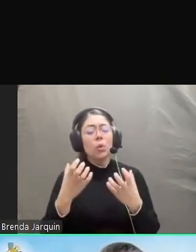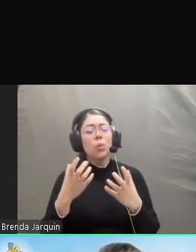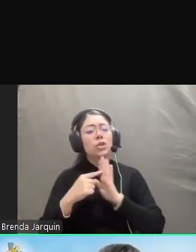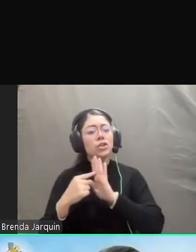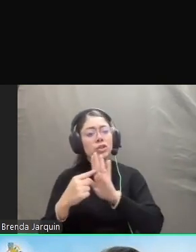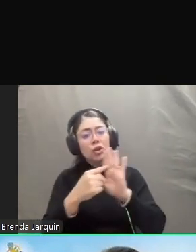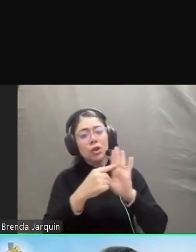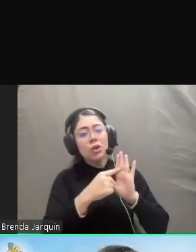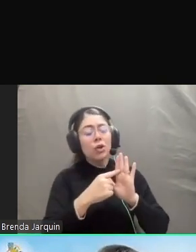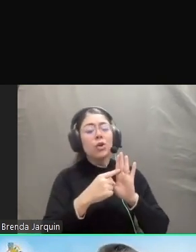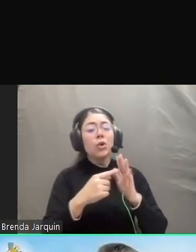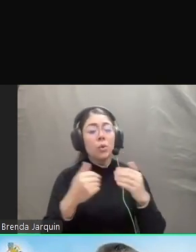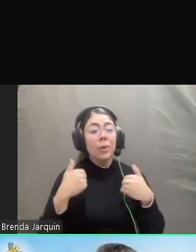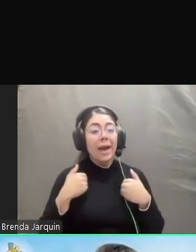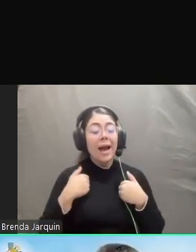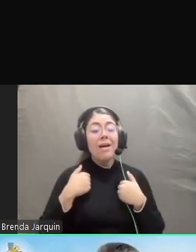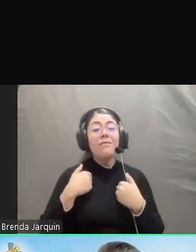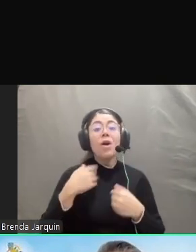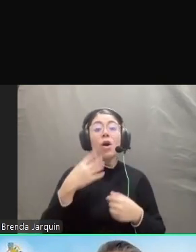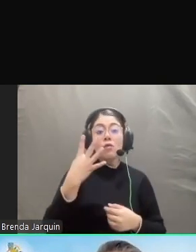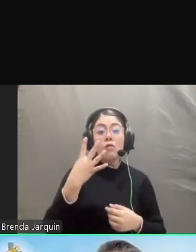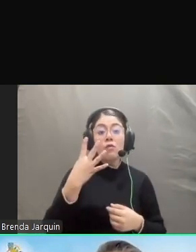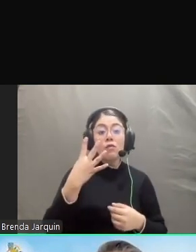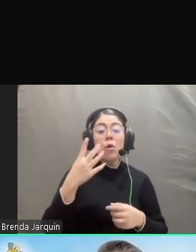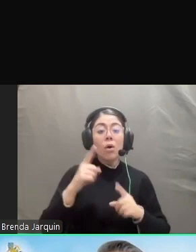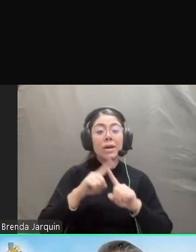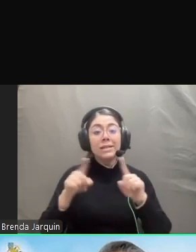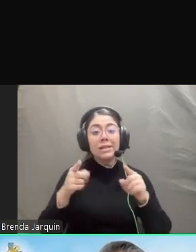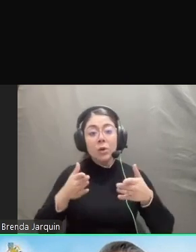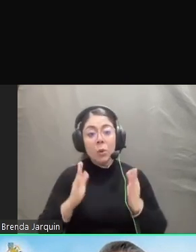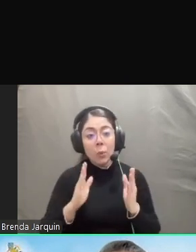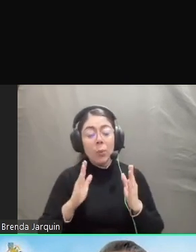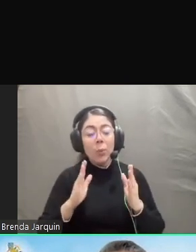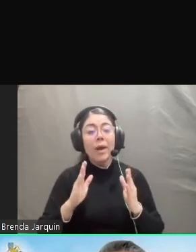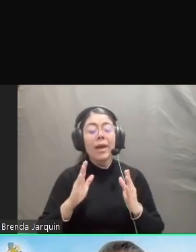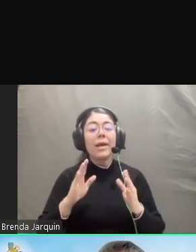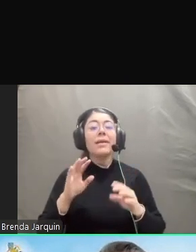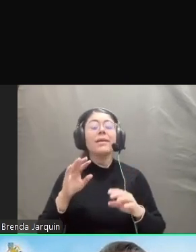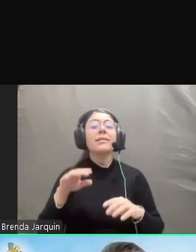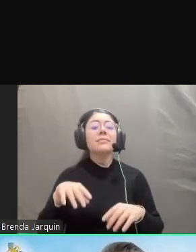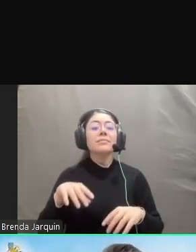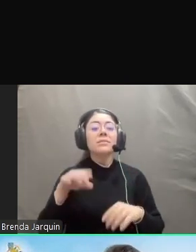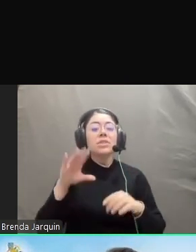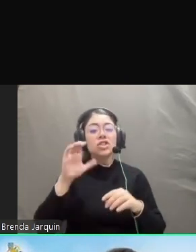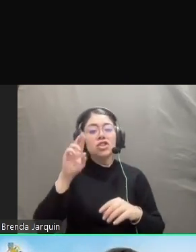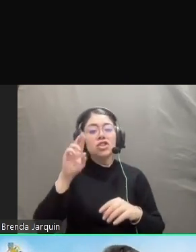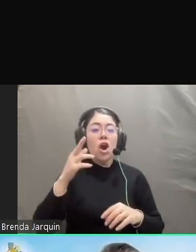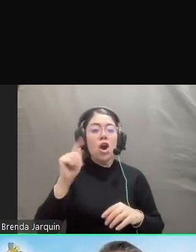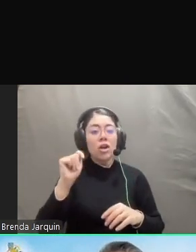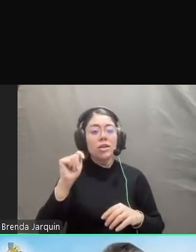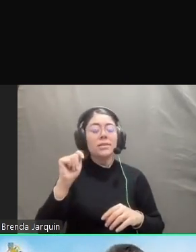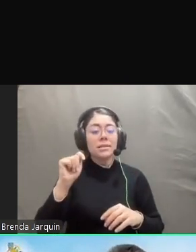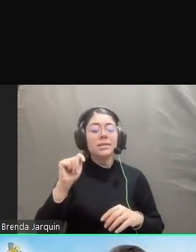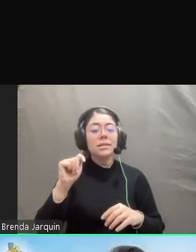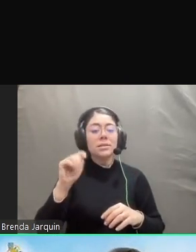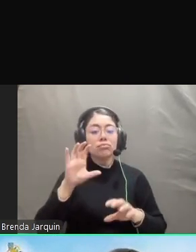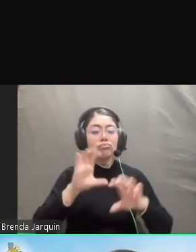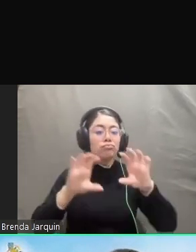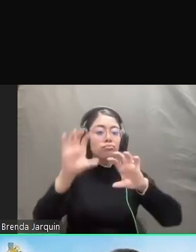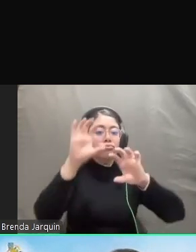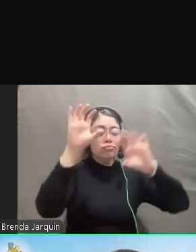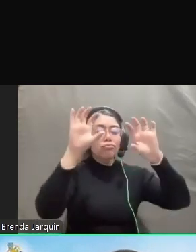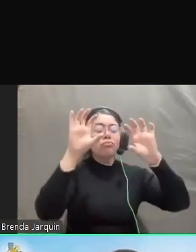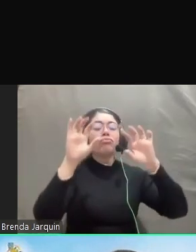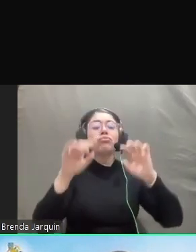4-page flowchart with links for resources that you might need on developing